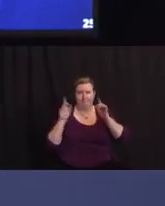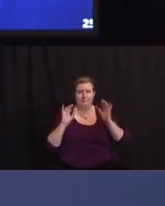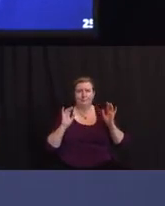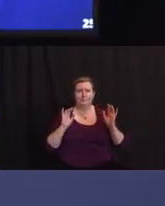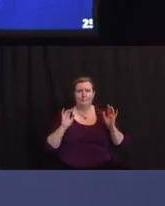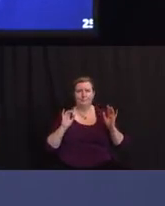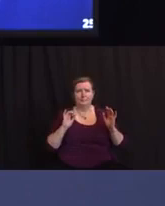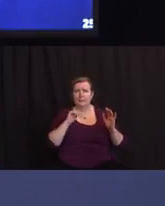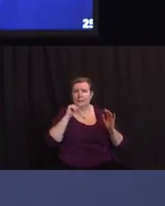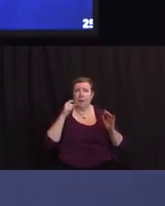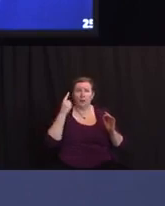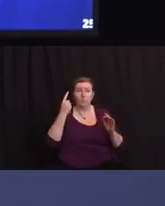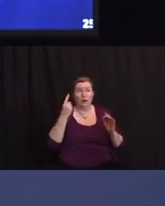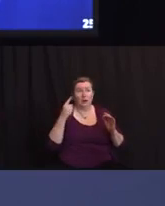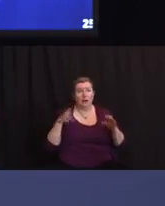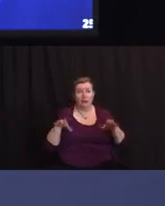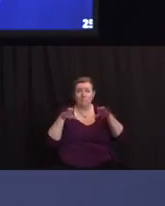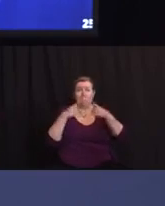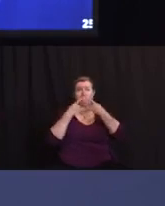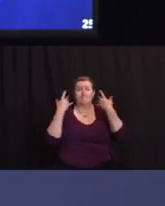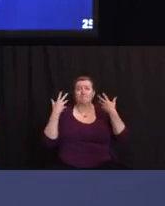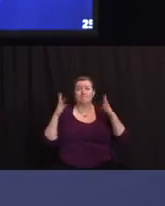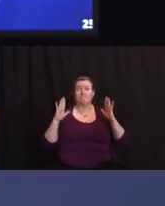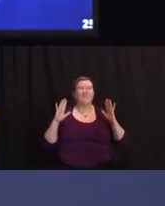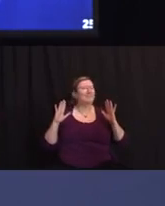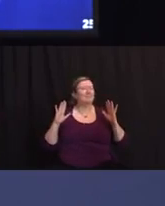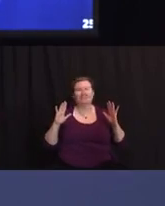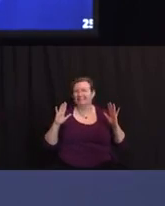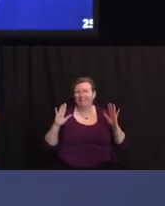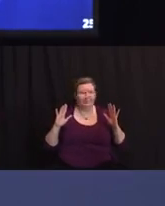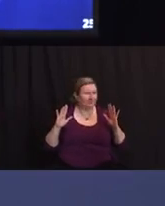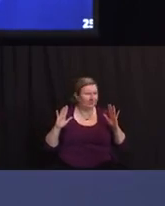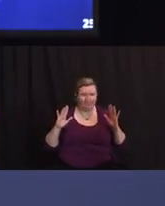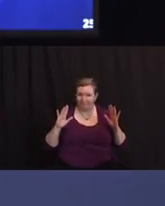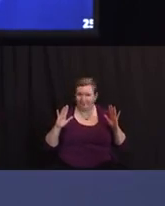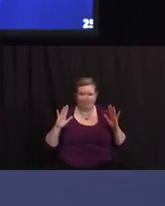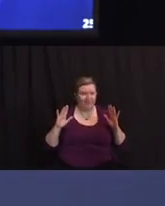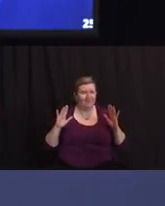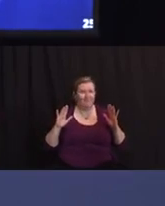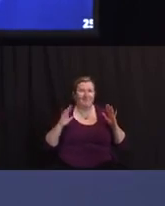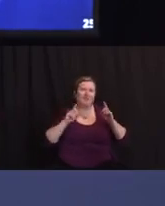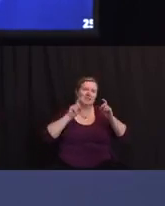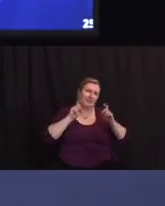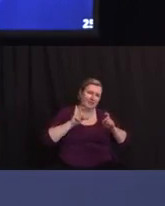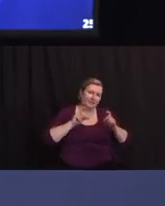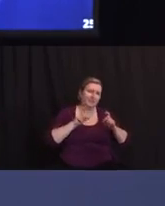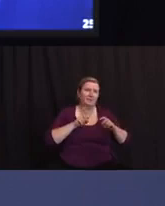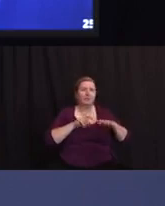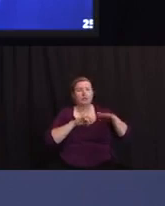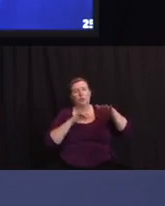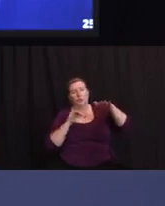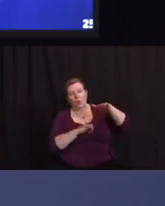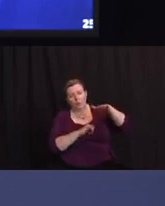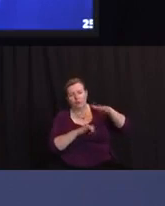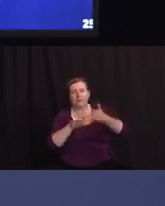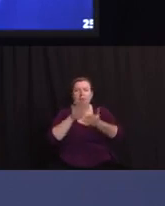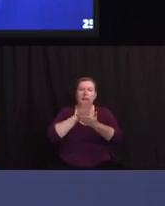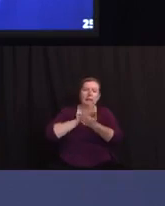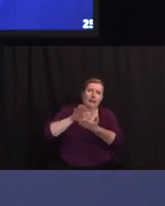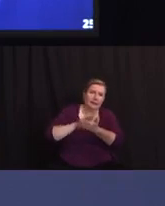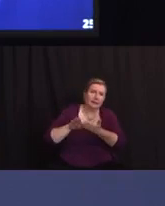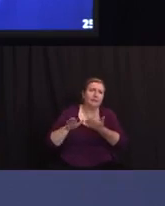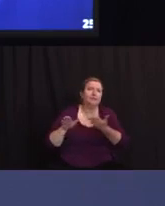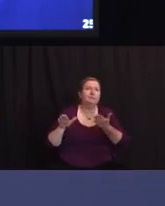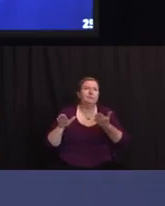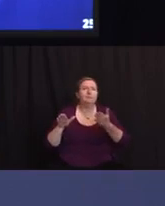activity is the end-all and be-all. It's testing, quarantining, cleaning, disinfecting,